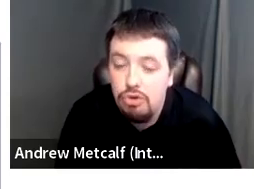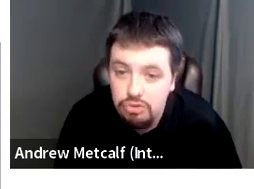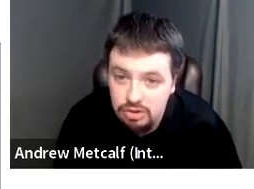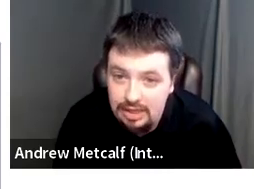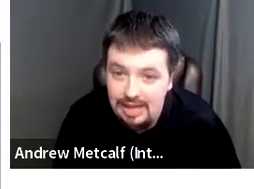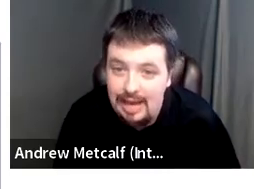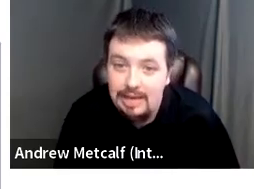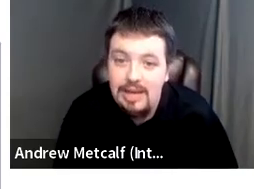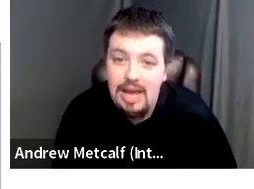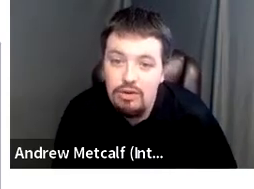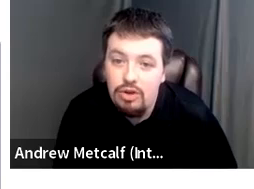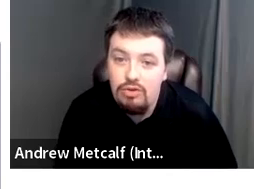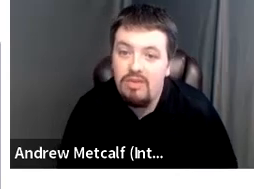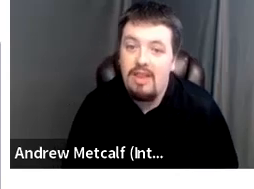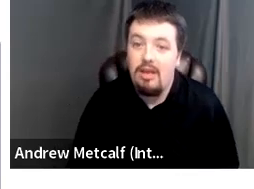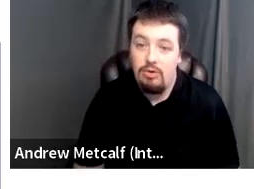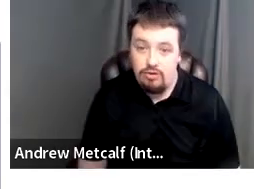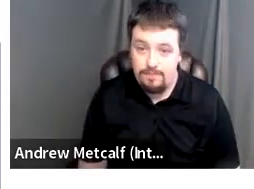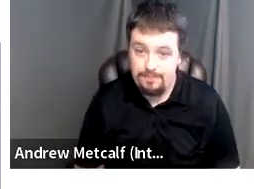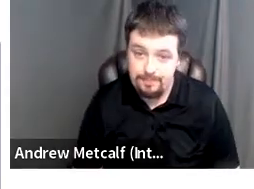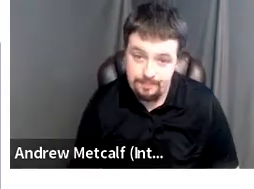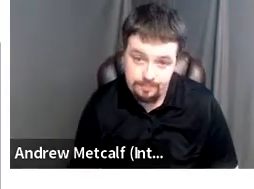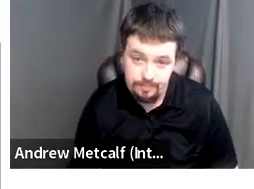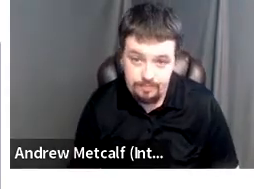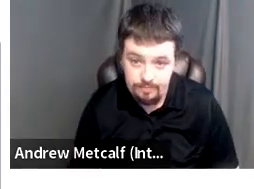you're culturally that, and you can use sign language.